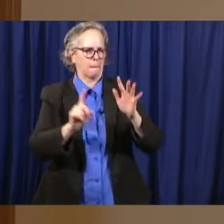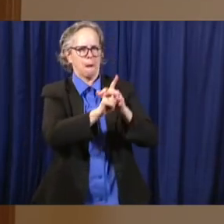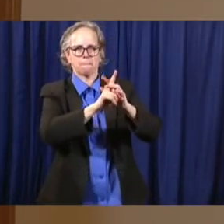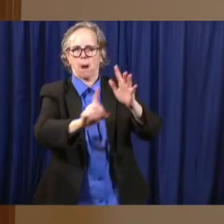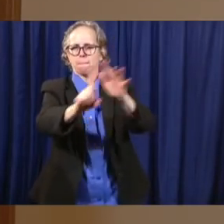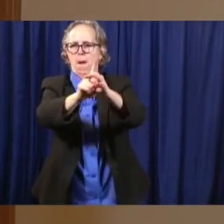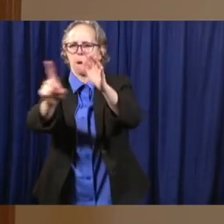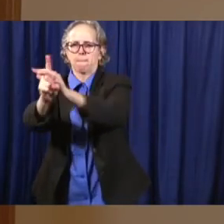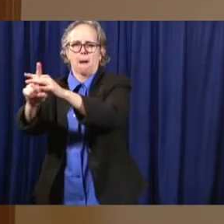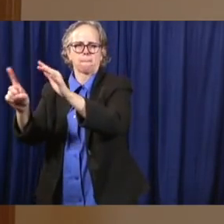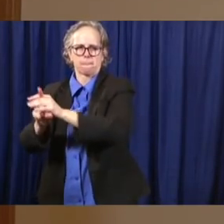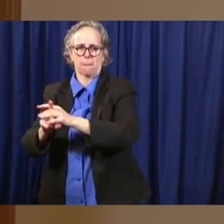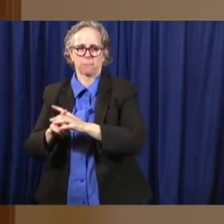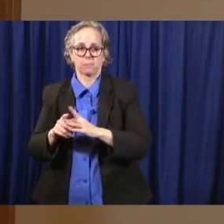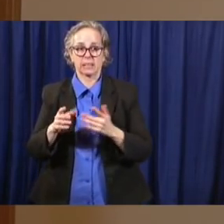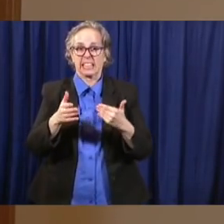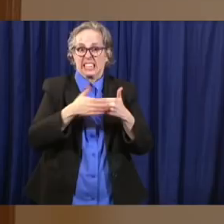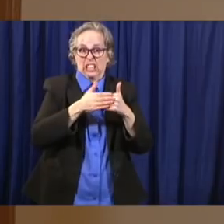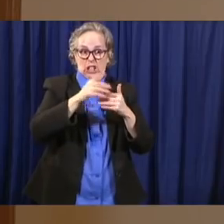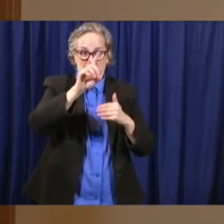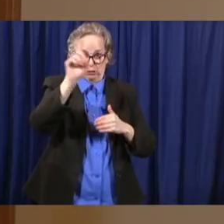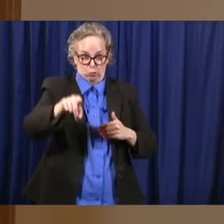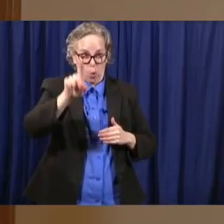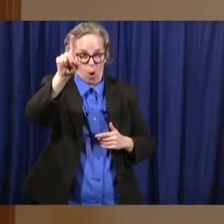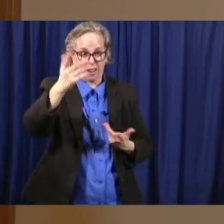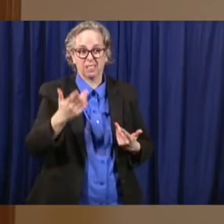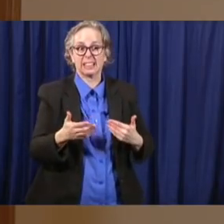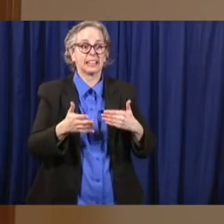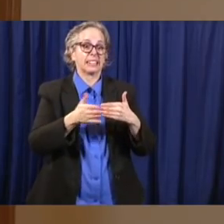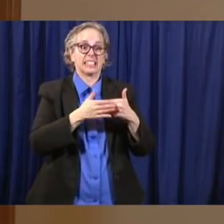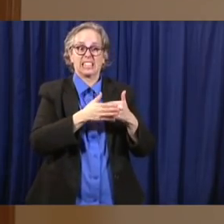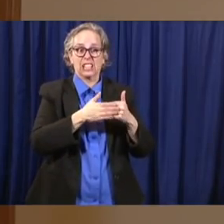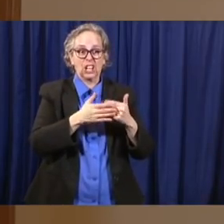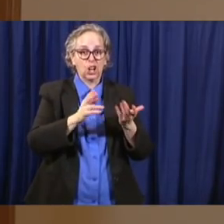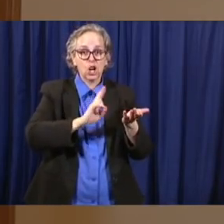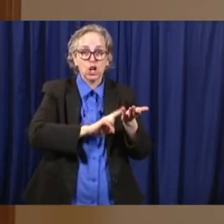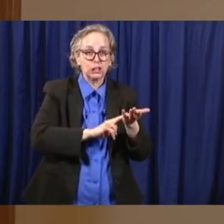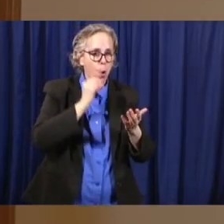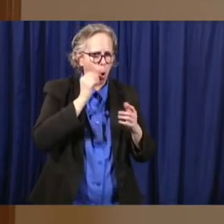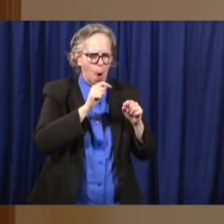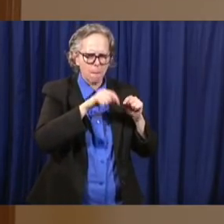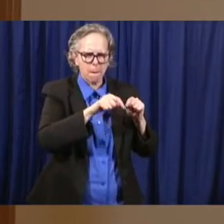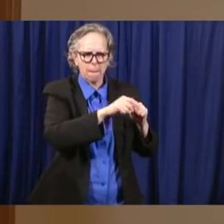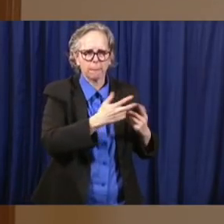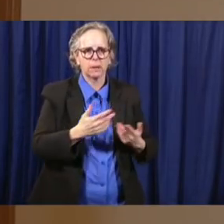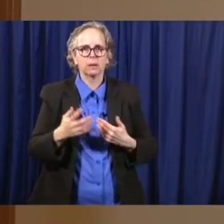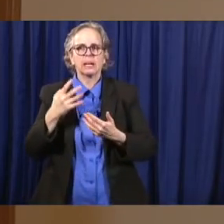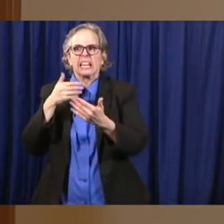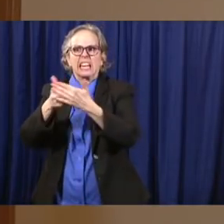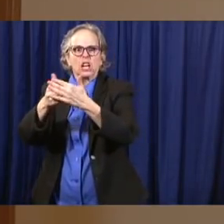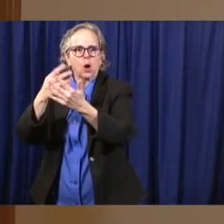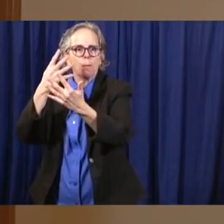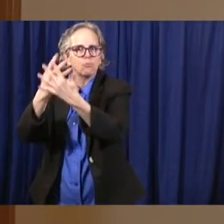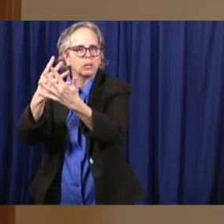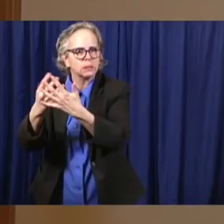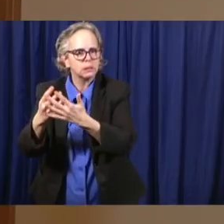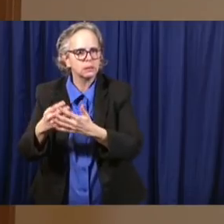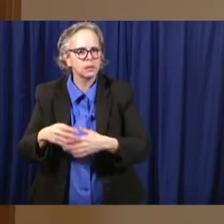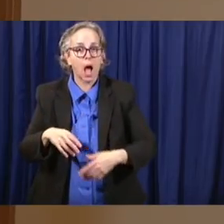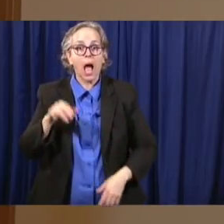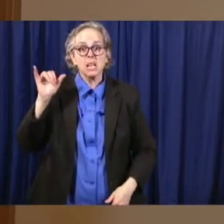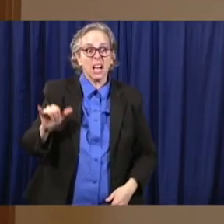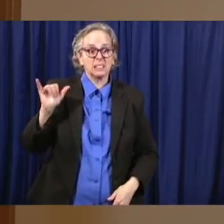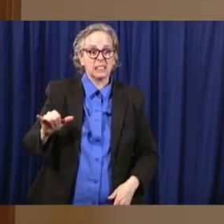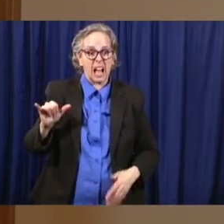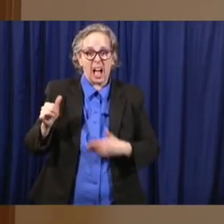Detroit, around some nursing home issues we faced, around a prison, around some nursing homes in Youngstown. These are hot